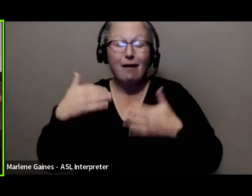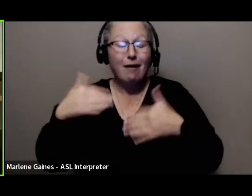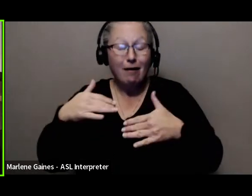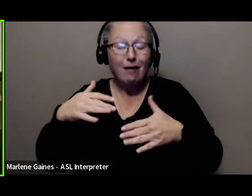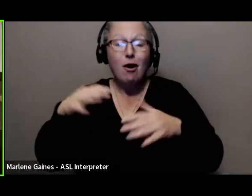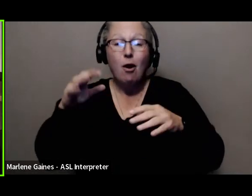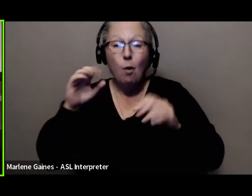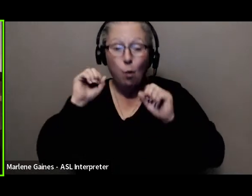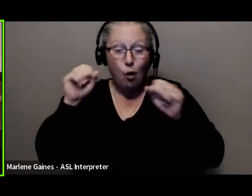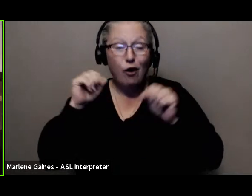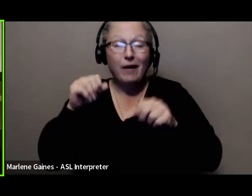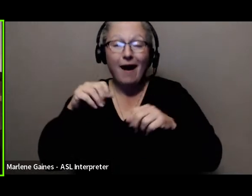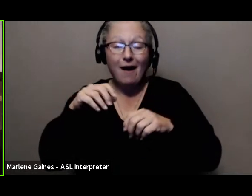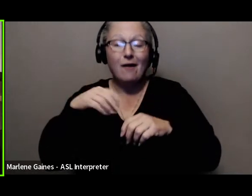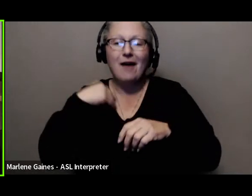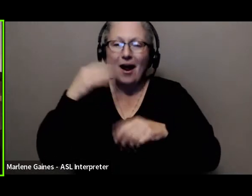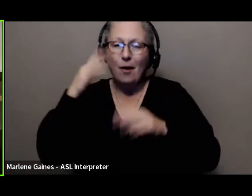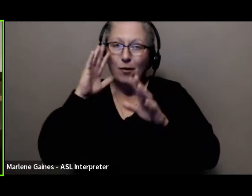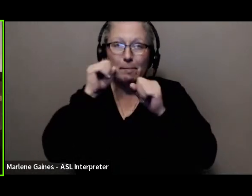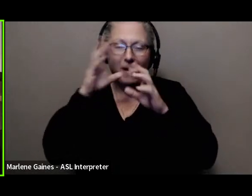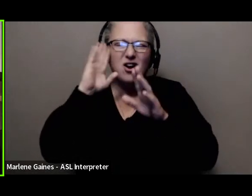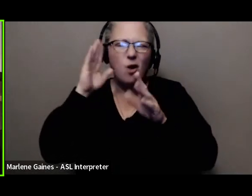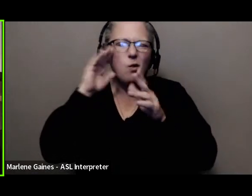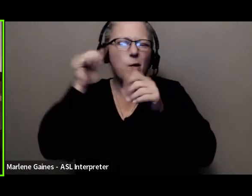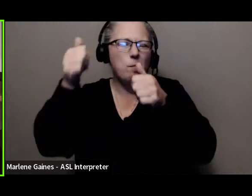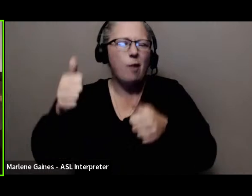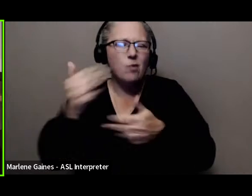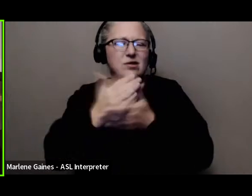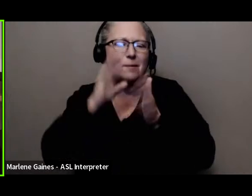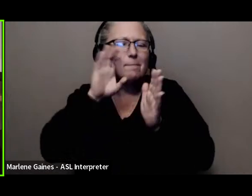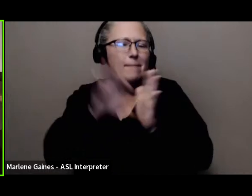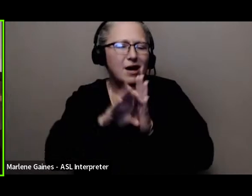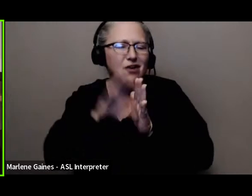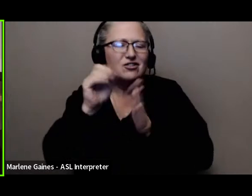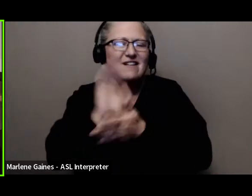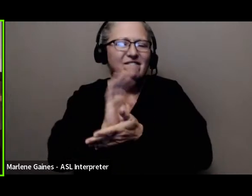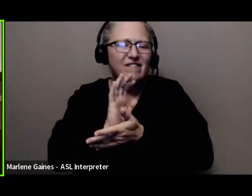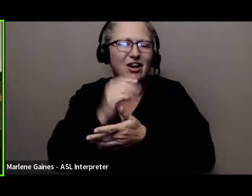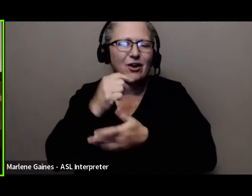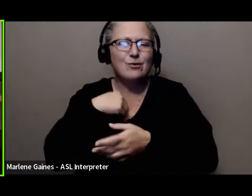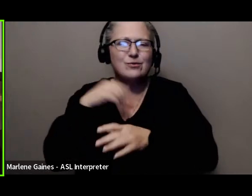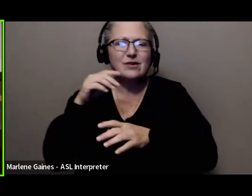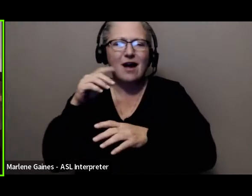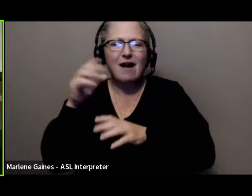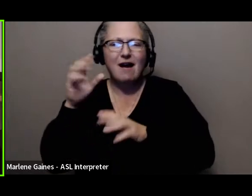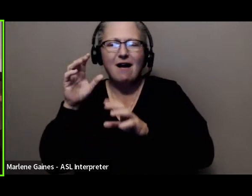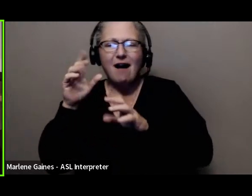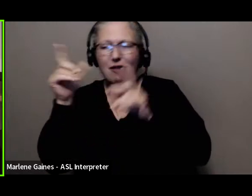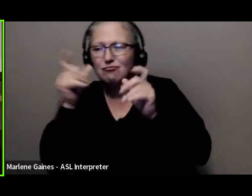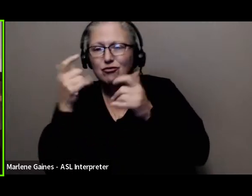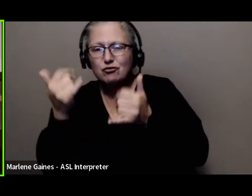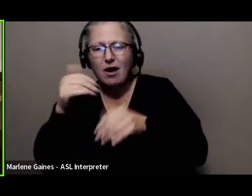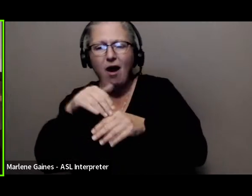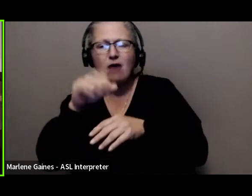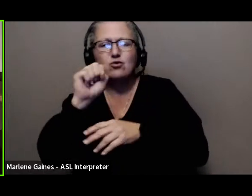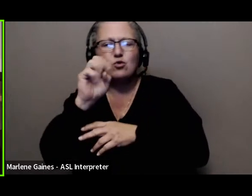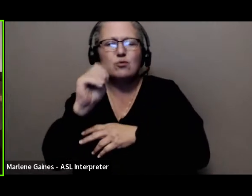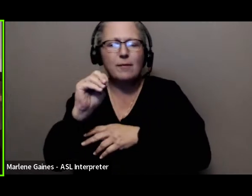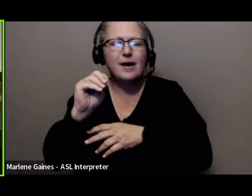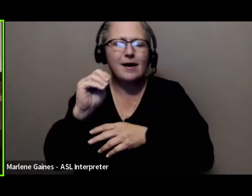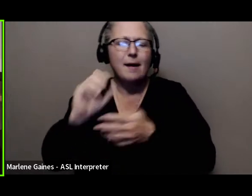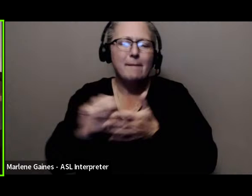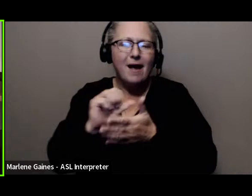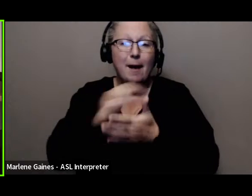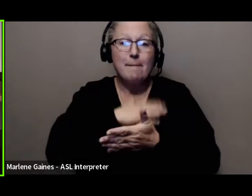It is amazing. And I know we're going to post a few images and videos that I took today on our social media pages.